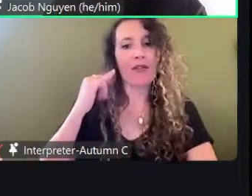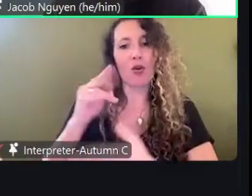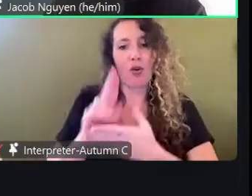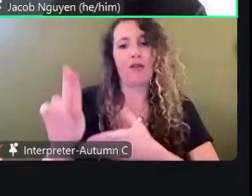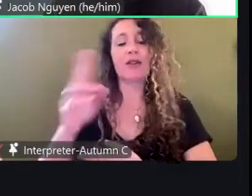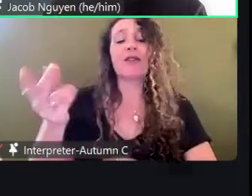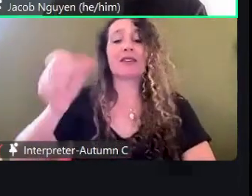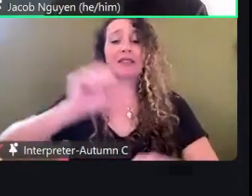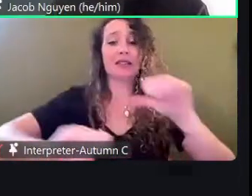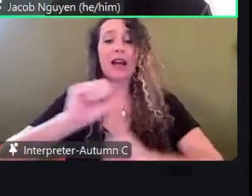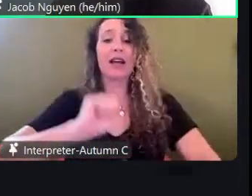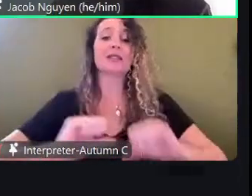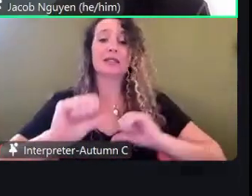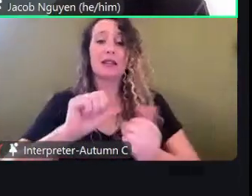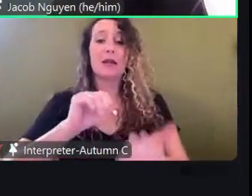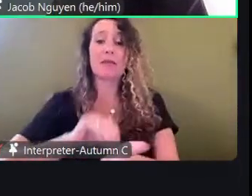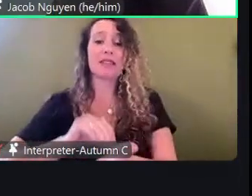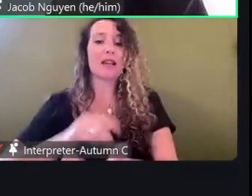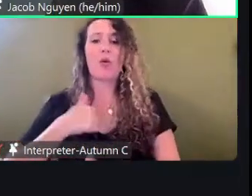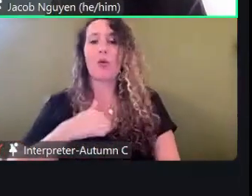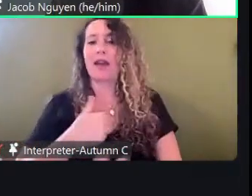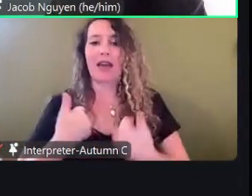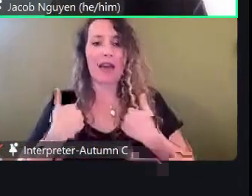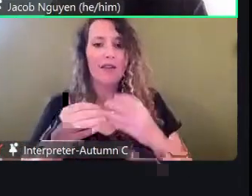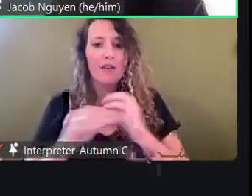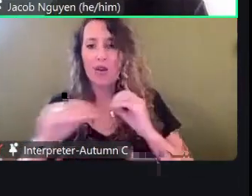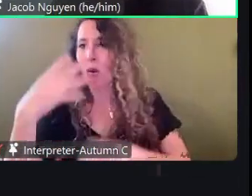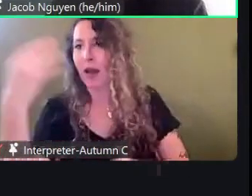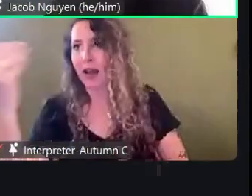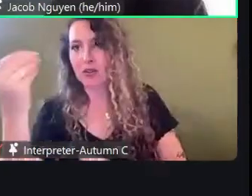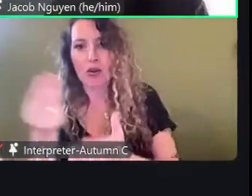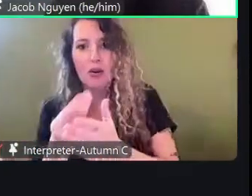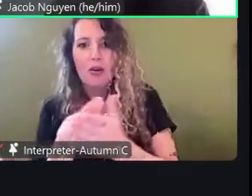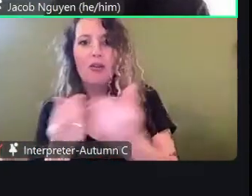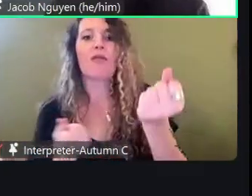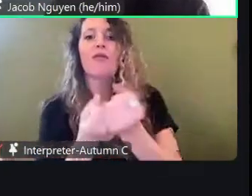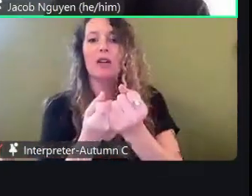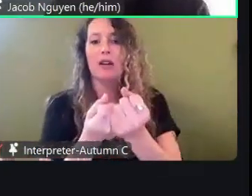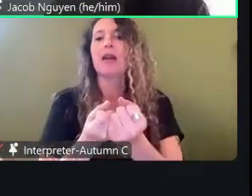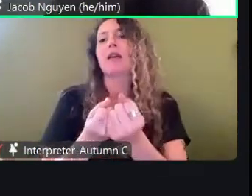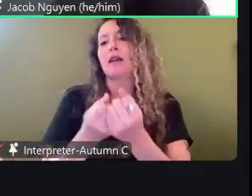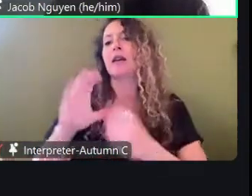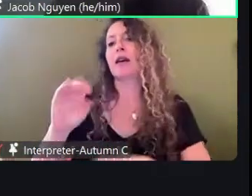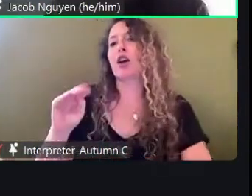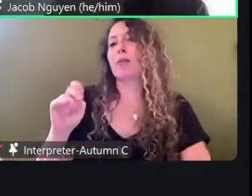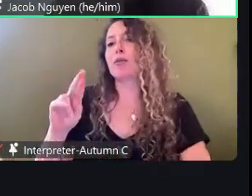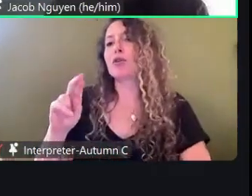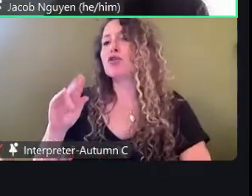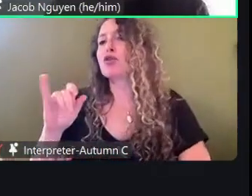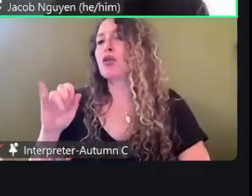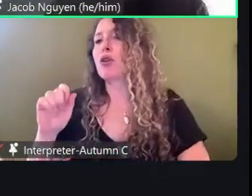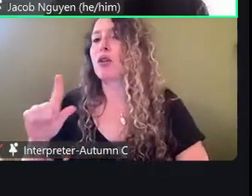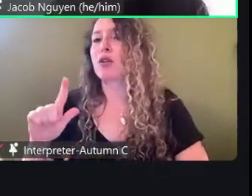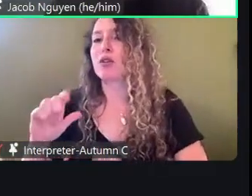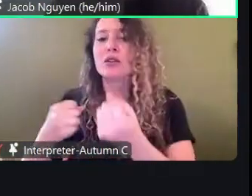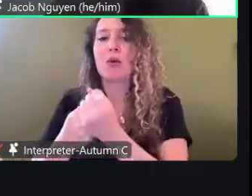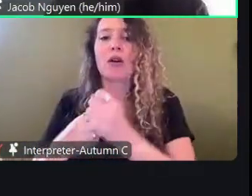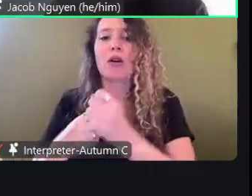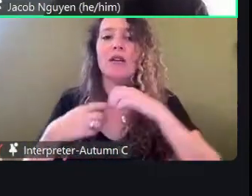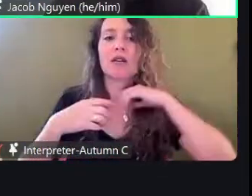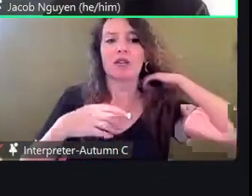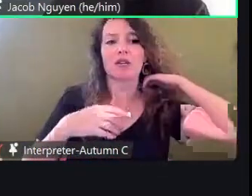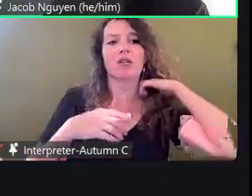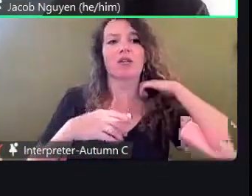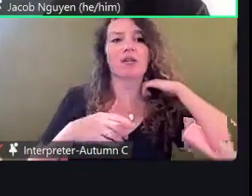support. So for today, I'm going to be taking us through some background and context regarding the research question and our